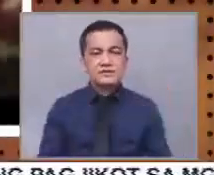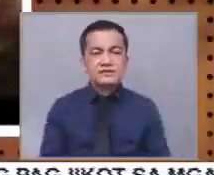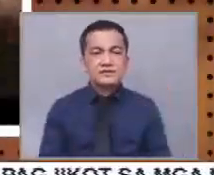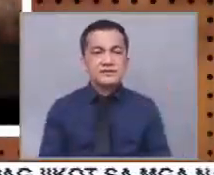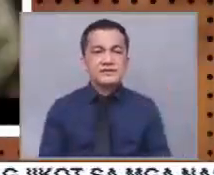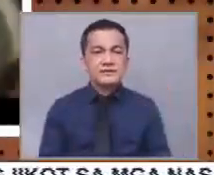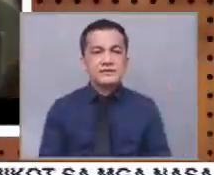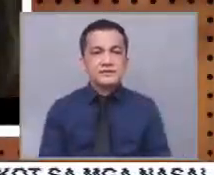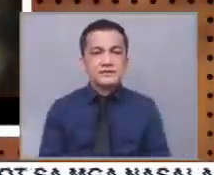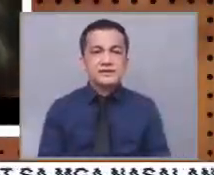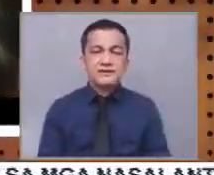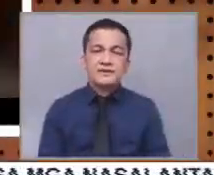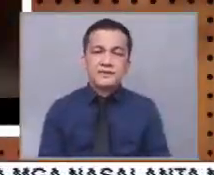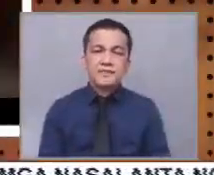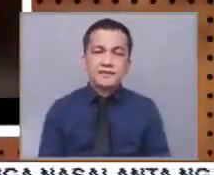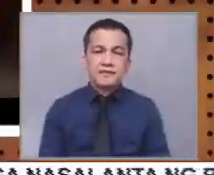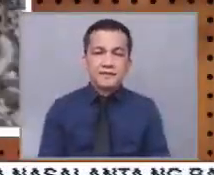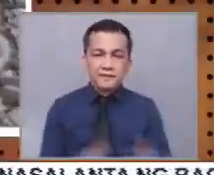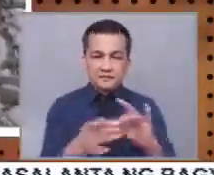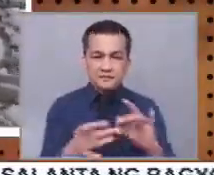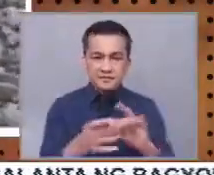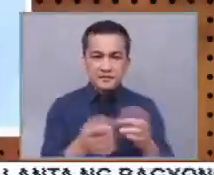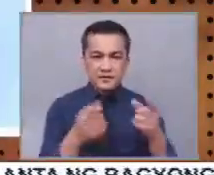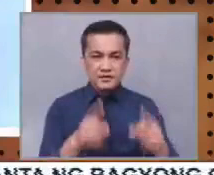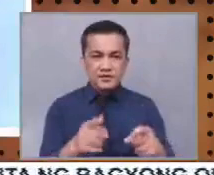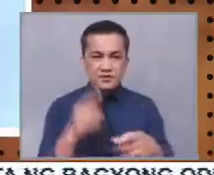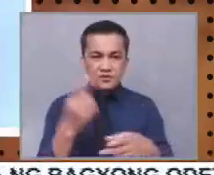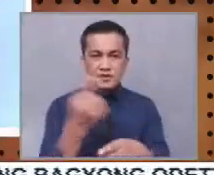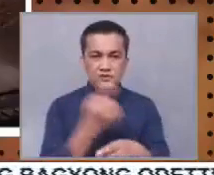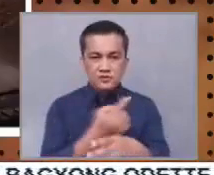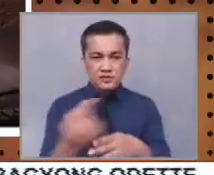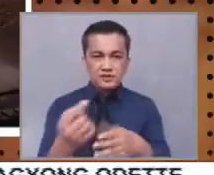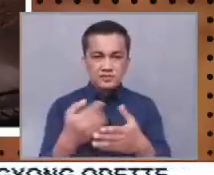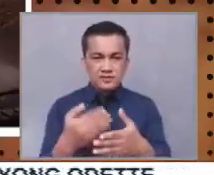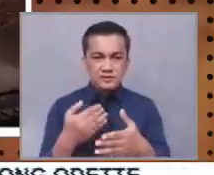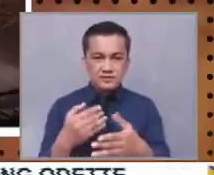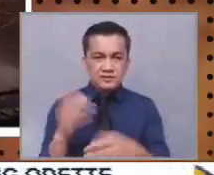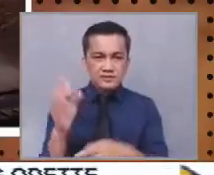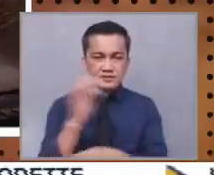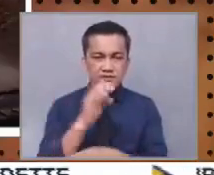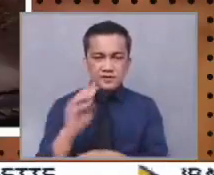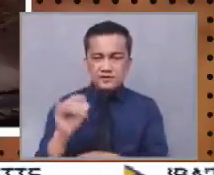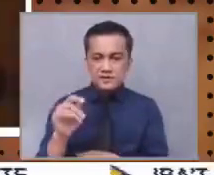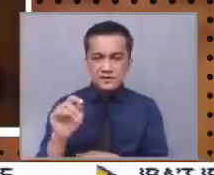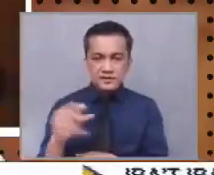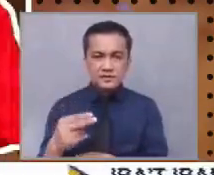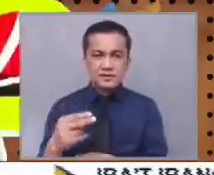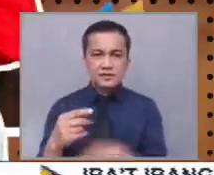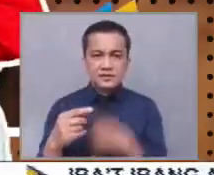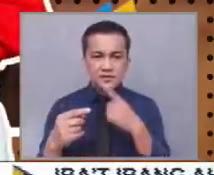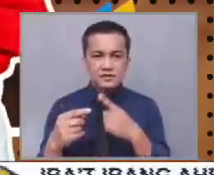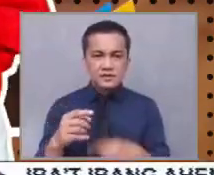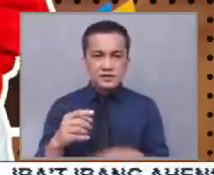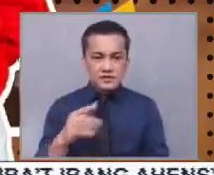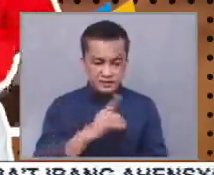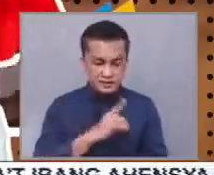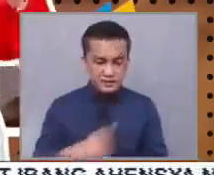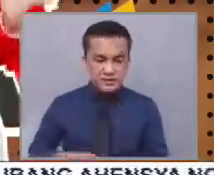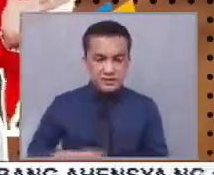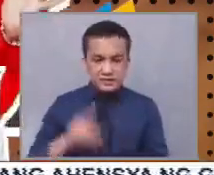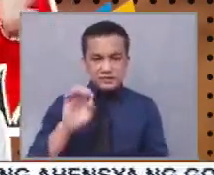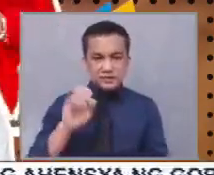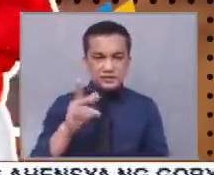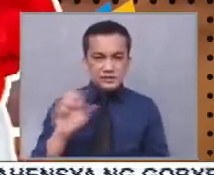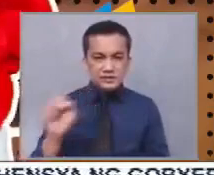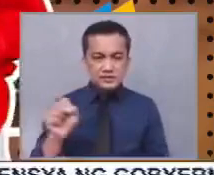The story takes place a week before Christmas wherein Margaret Delacour, the Duchess of Montenaro, is desperate for time out of